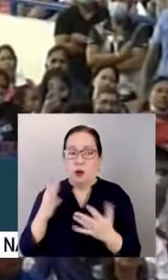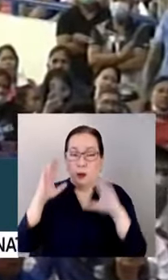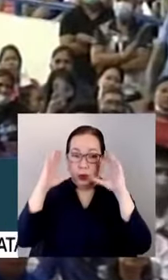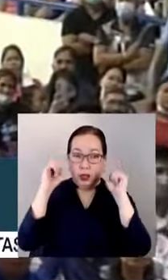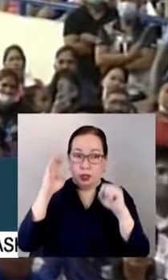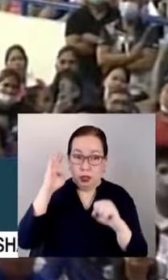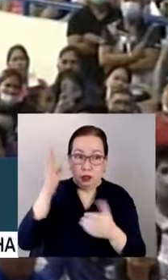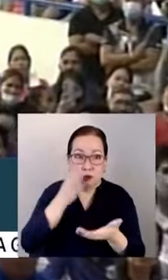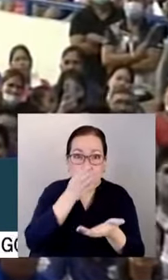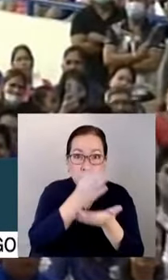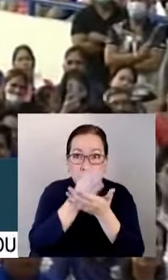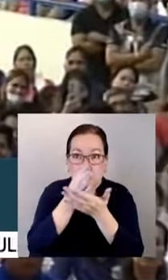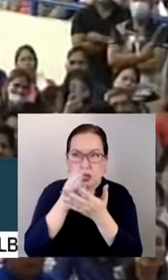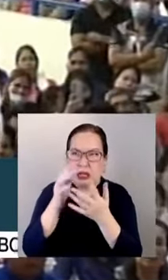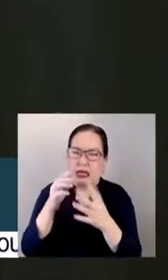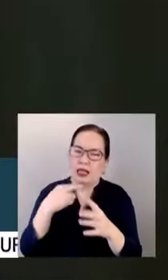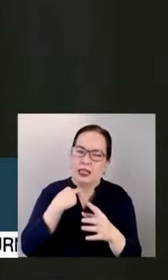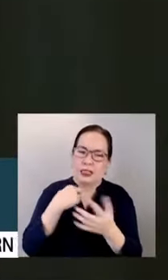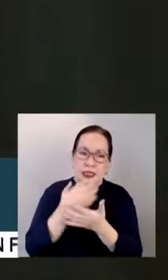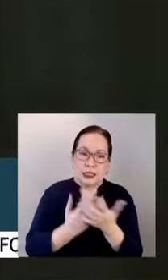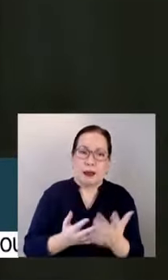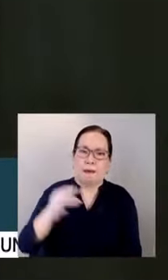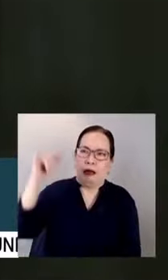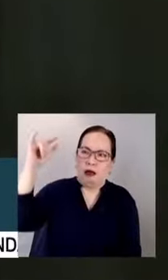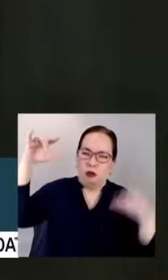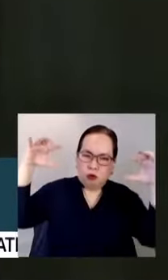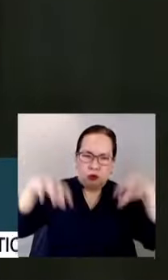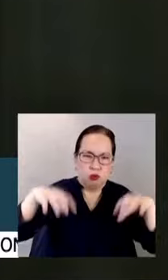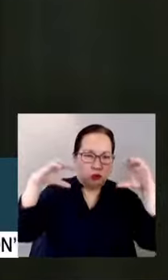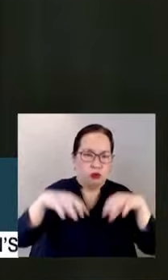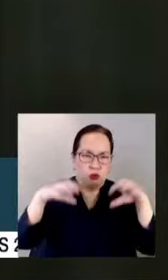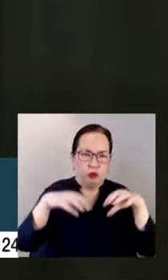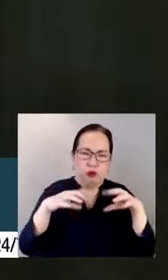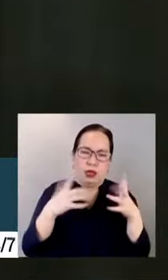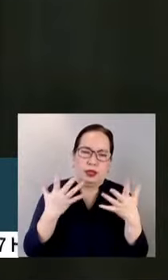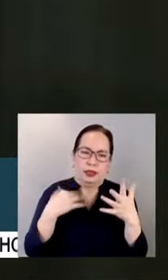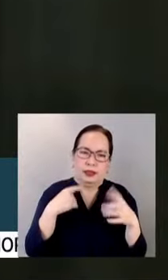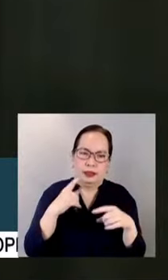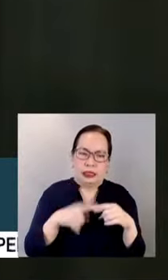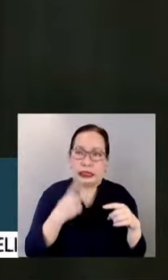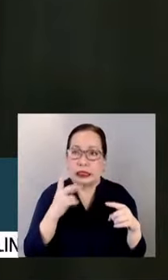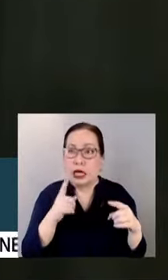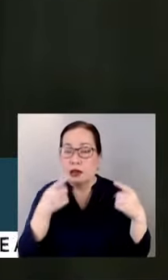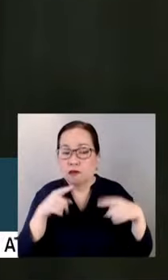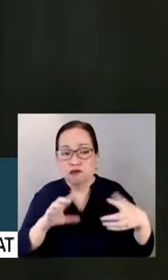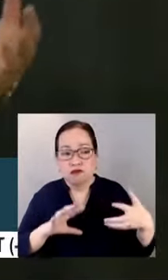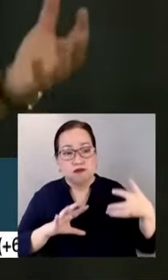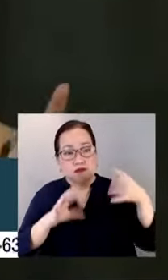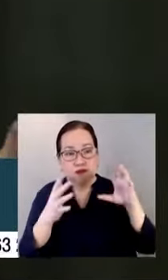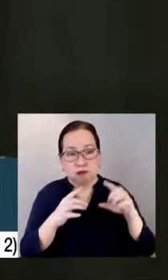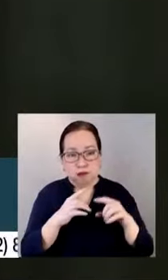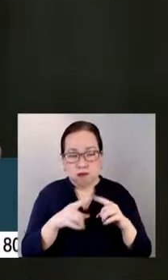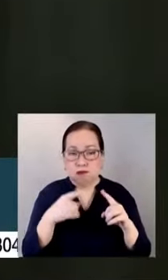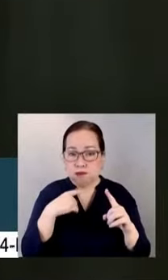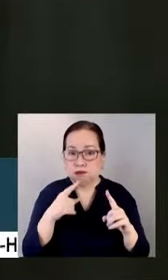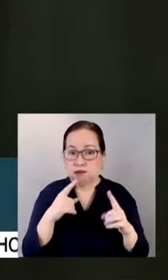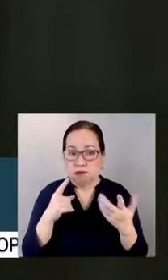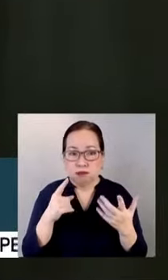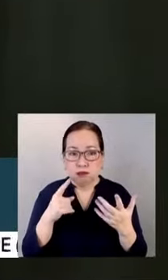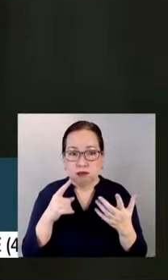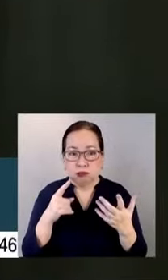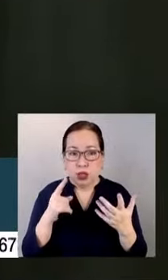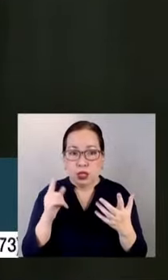ocular inspection over Oroquete City to see the extent of the devastation. The president told local officials there that he had